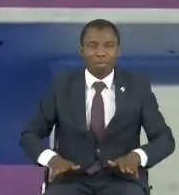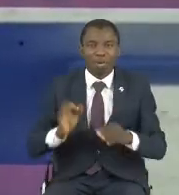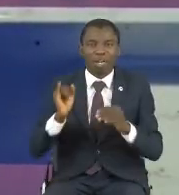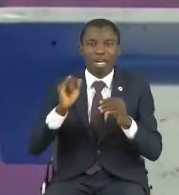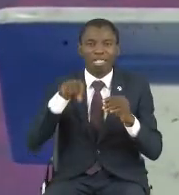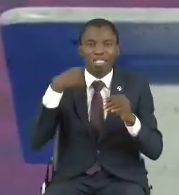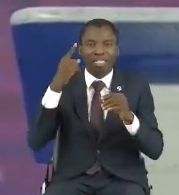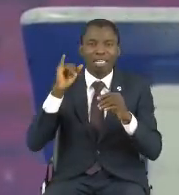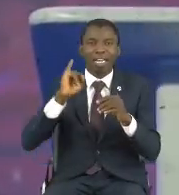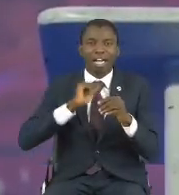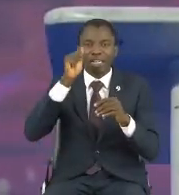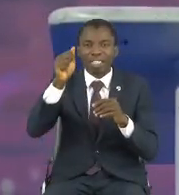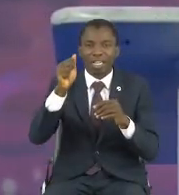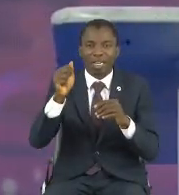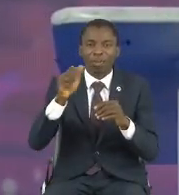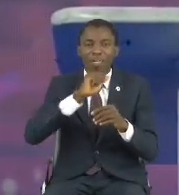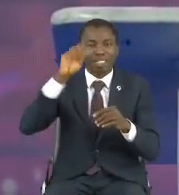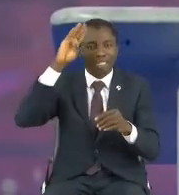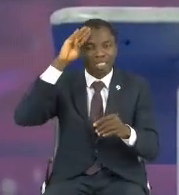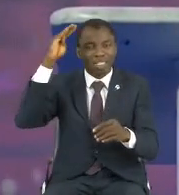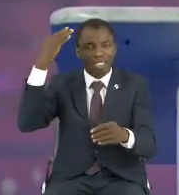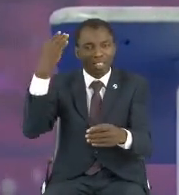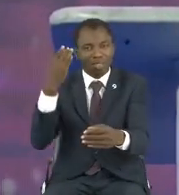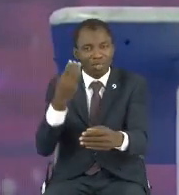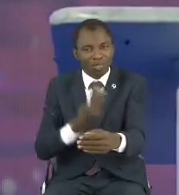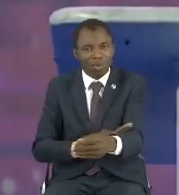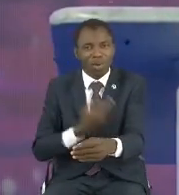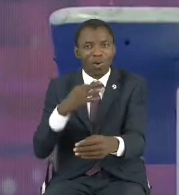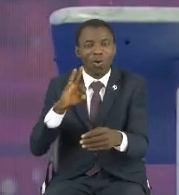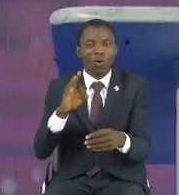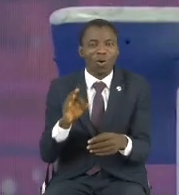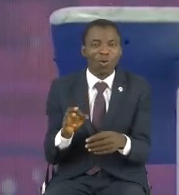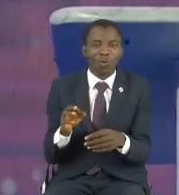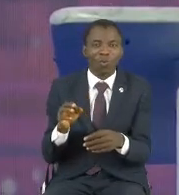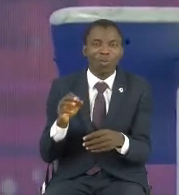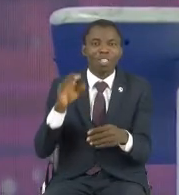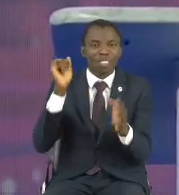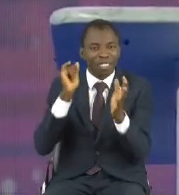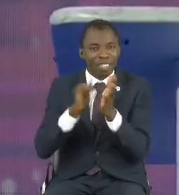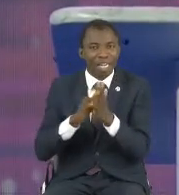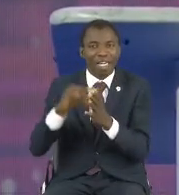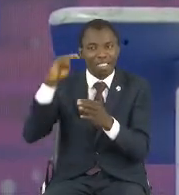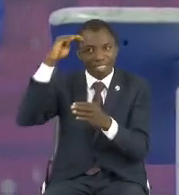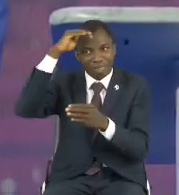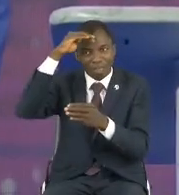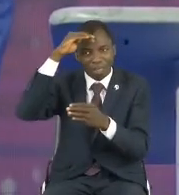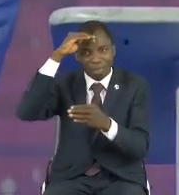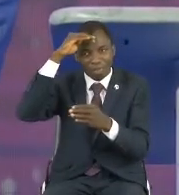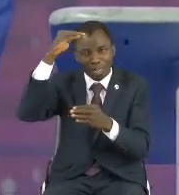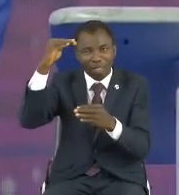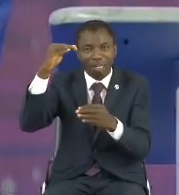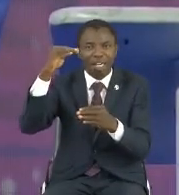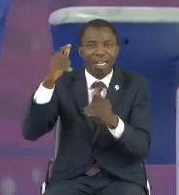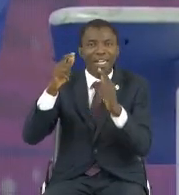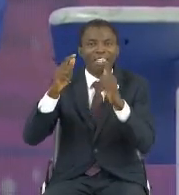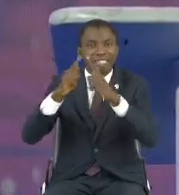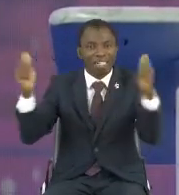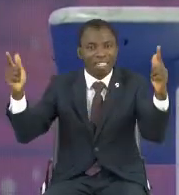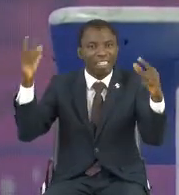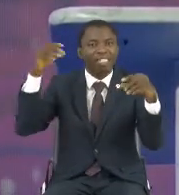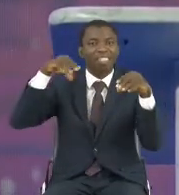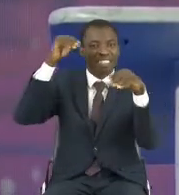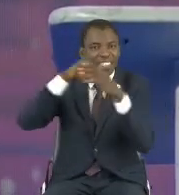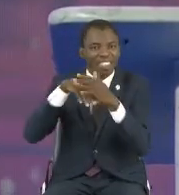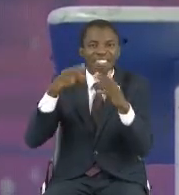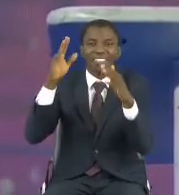am the son of Mr. So-and-so in town. And you, after you've come to